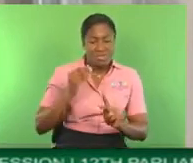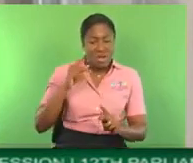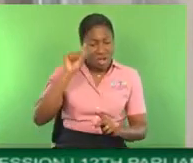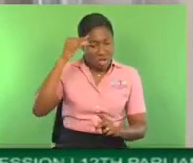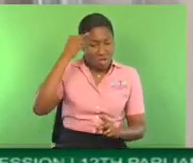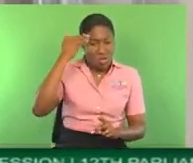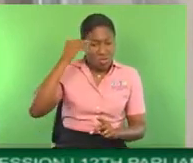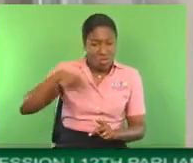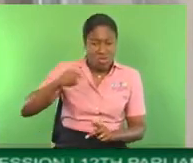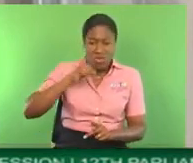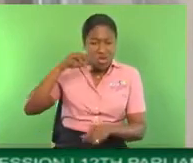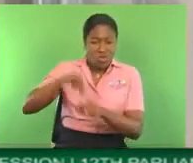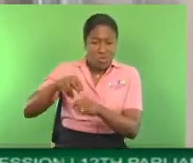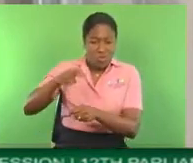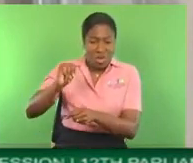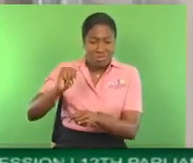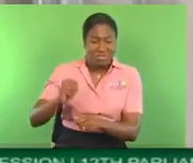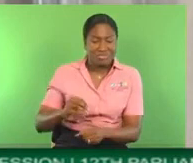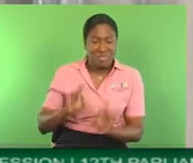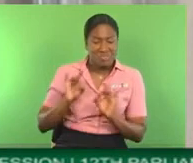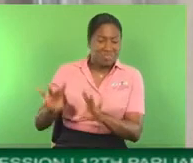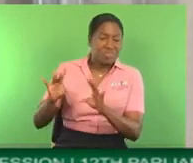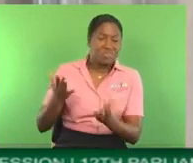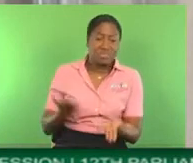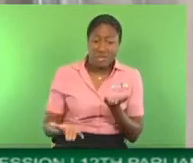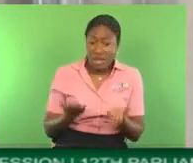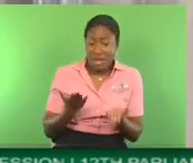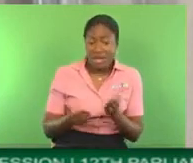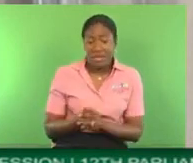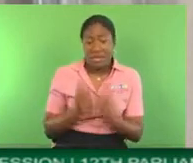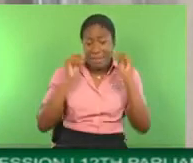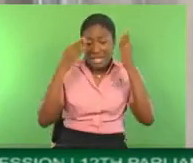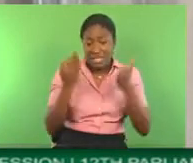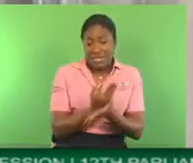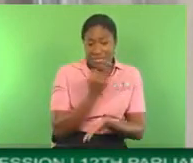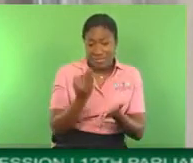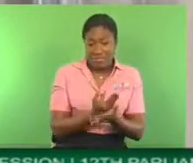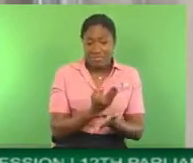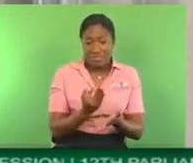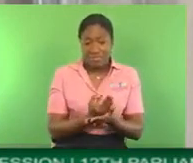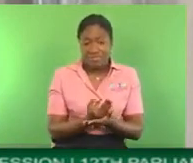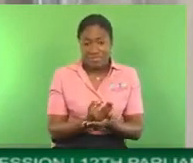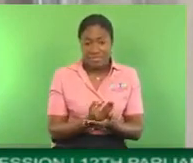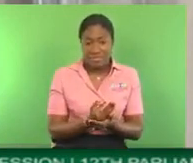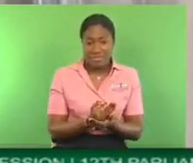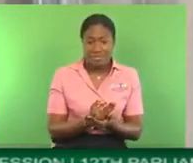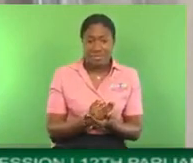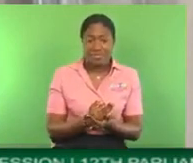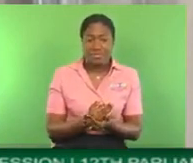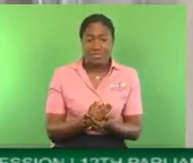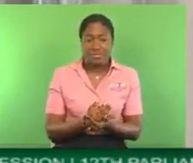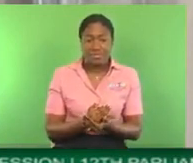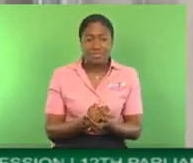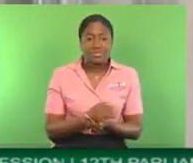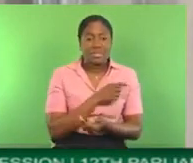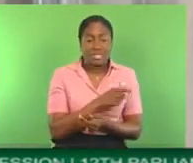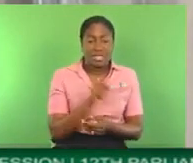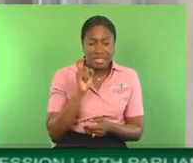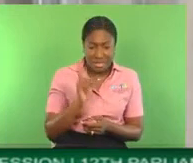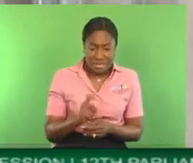vindictiveness. Madam Speaker, the Minister of Finance stated that a new state company to deal with secondary